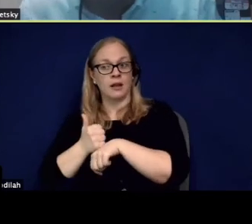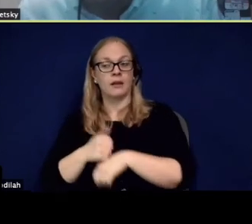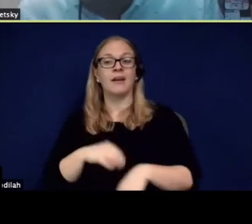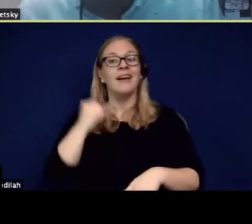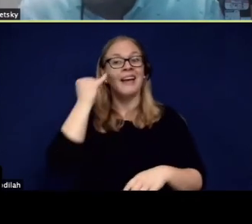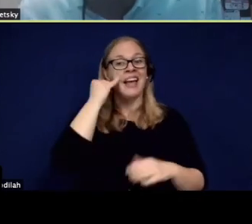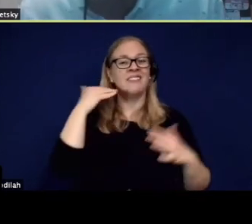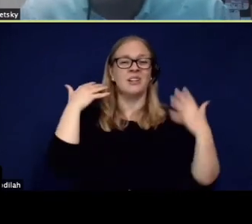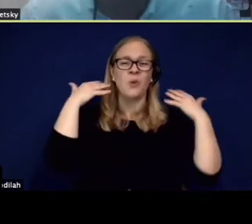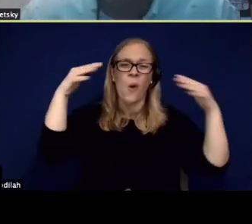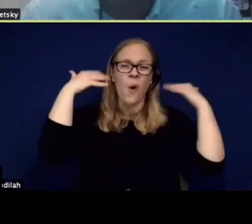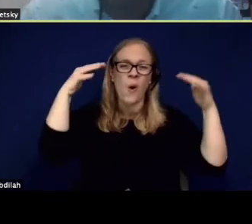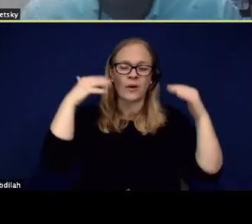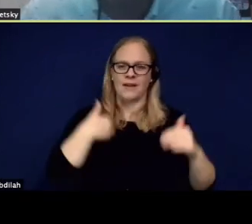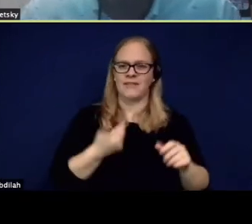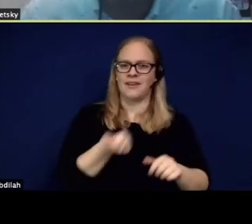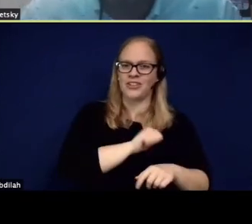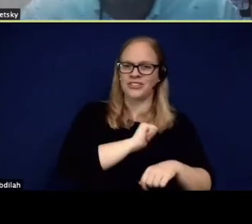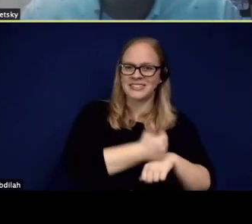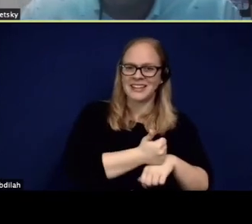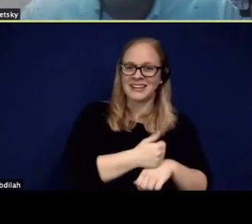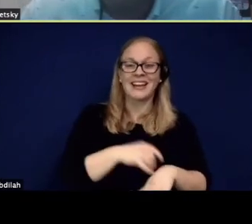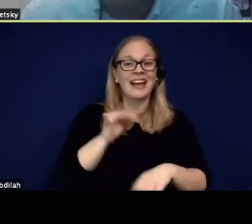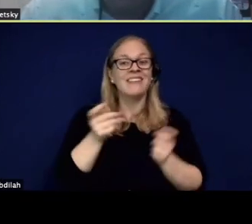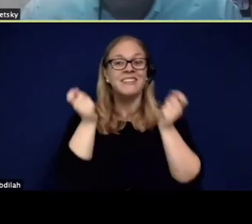music. They have to be able to adapt to that.